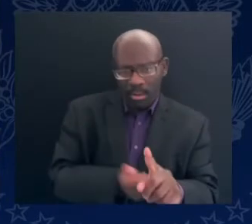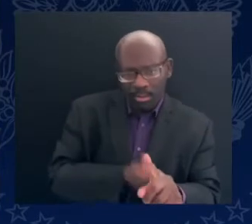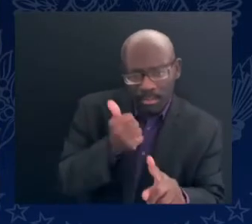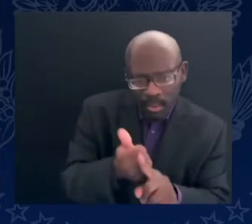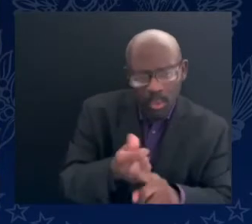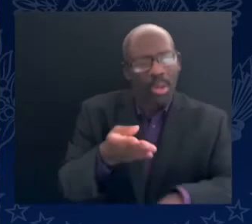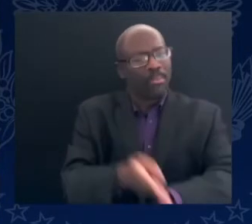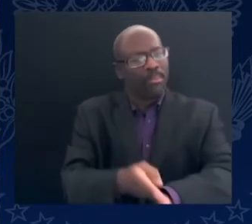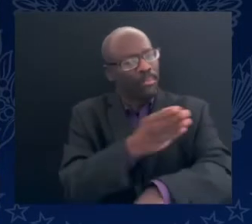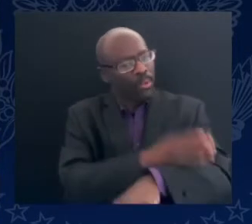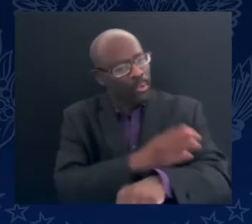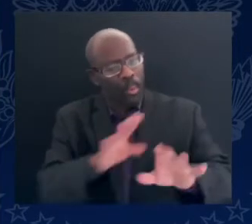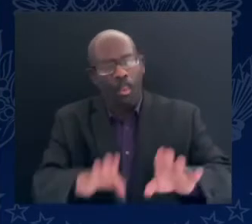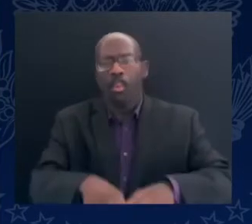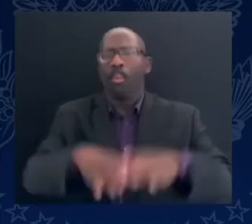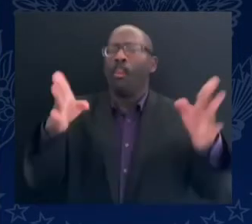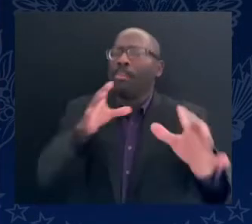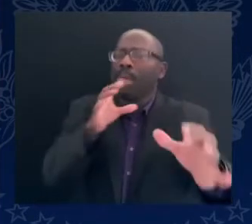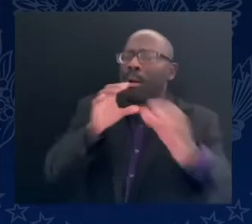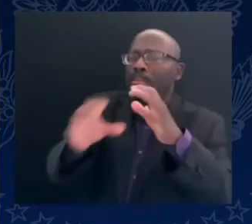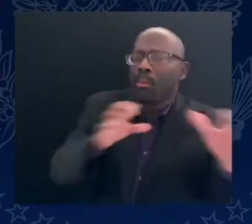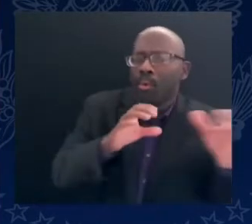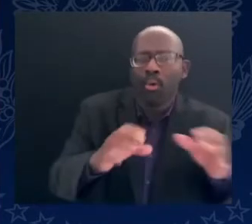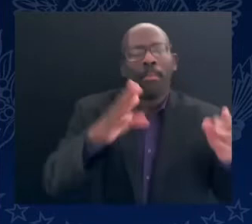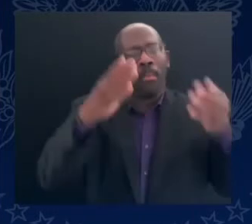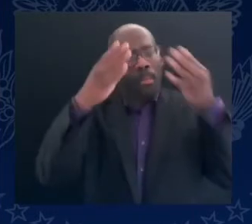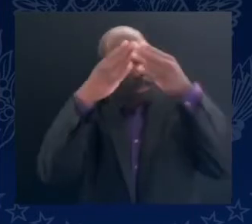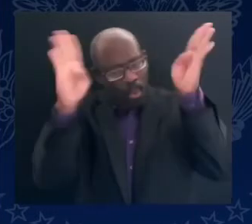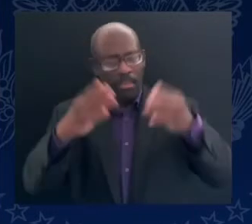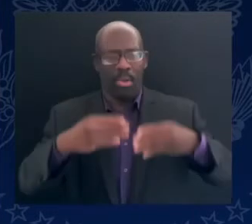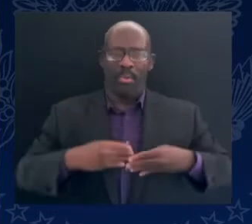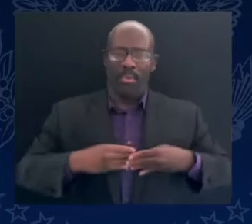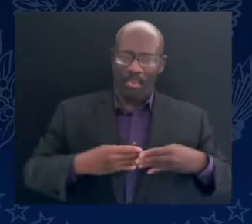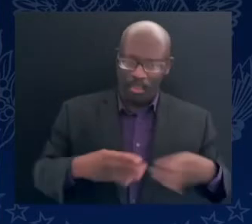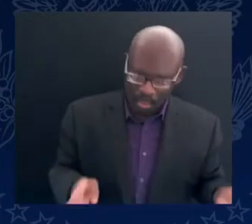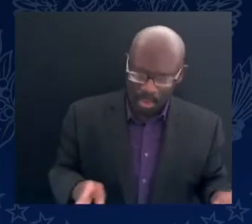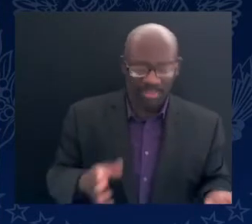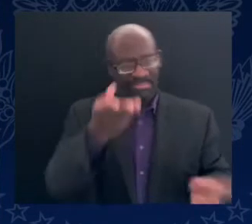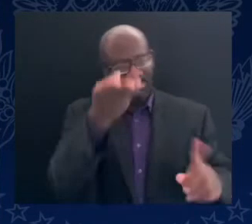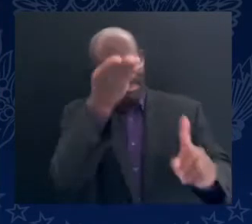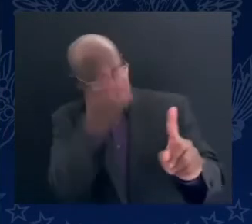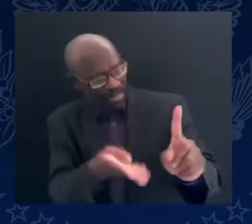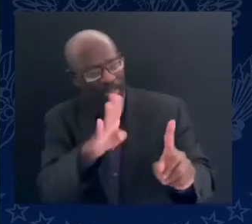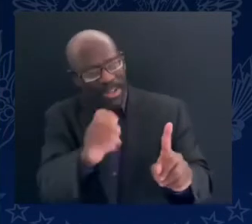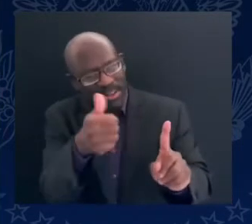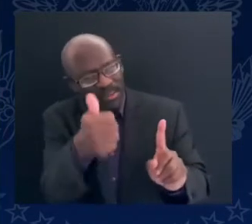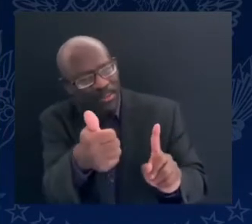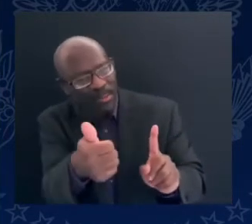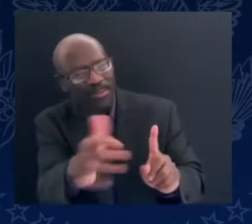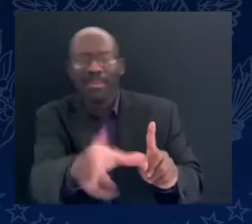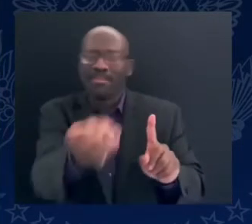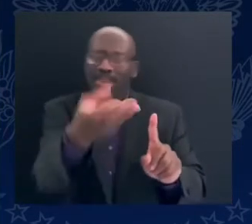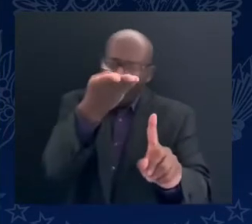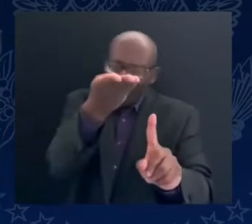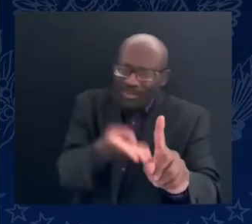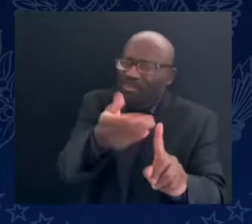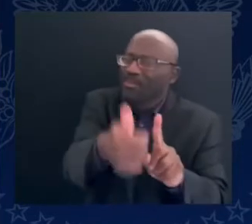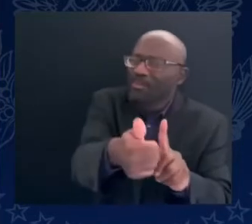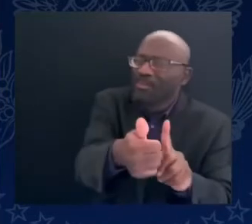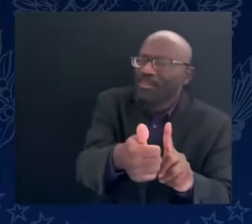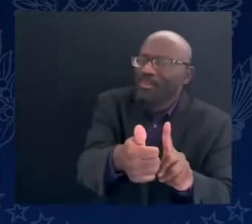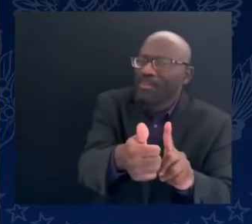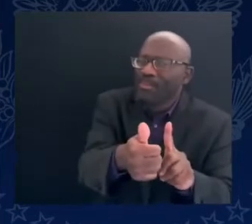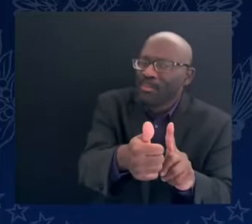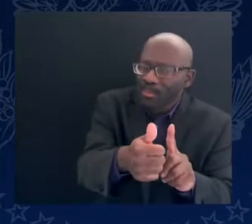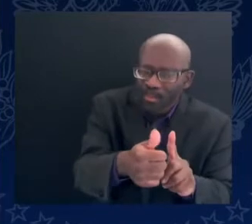our hearts and minds. Be yourself. Be yourself. Be yourself. Push the envelope a bit. And ruffle some feathers where you need to.